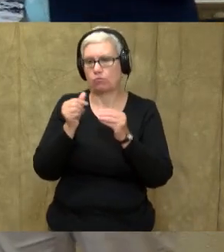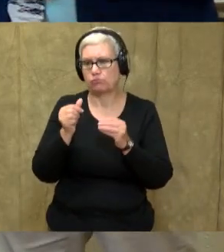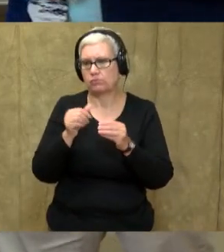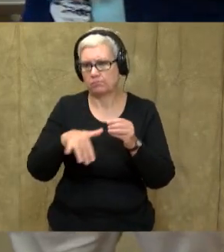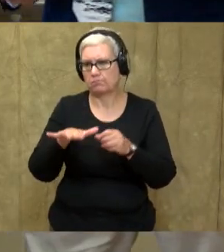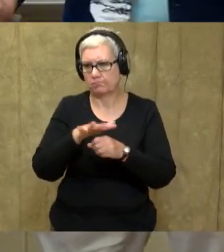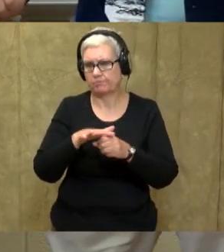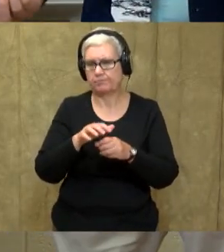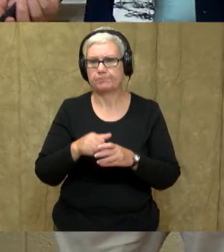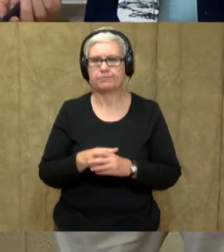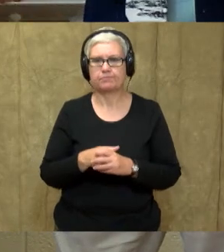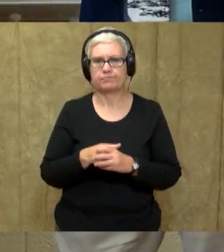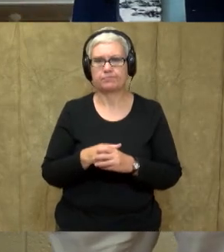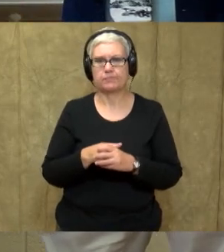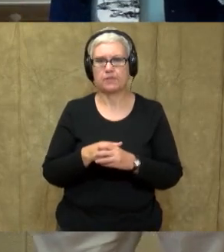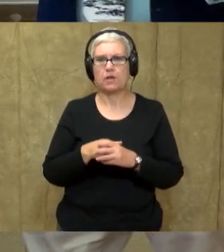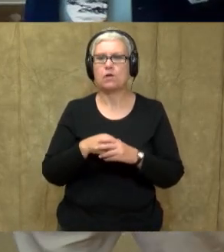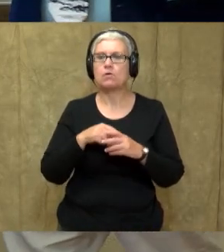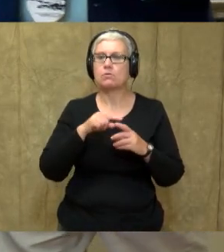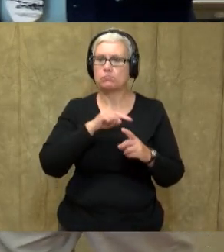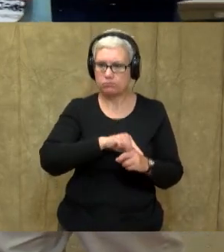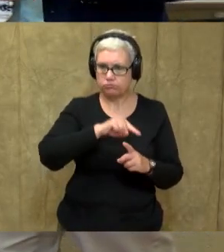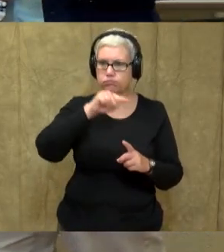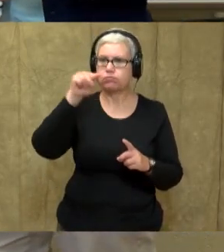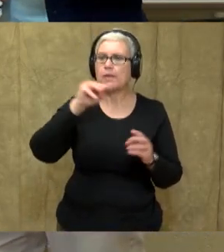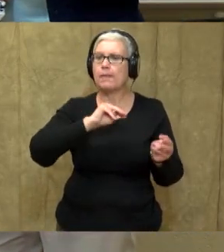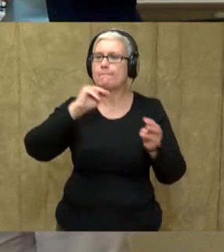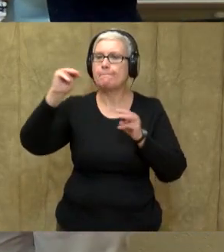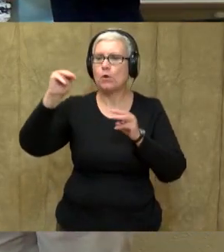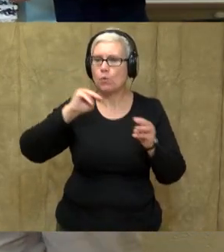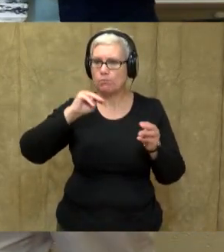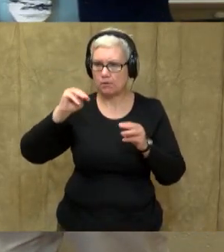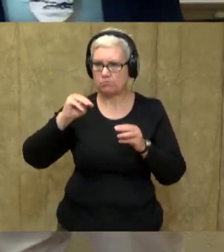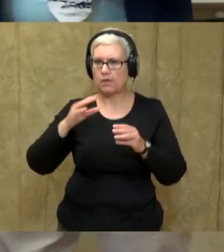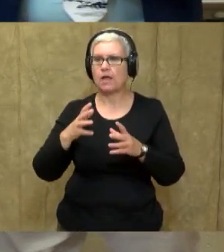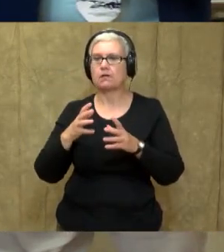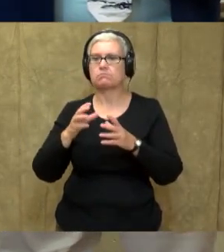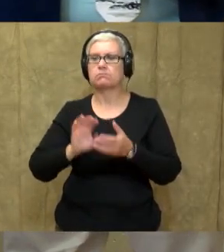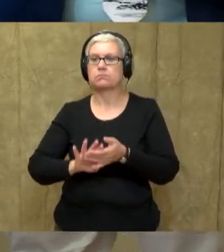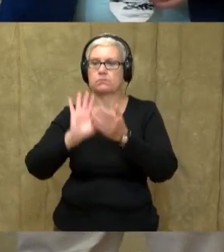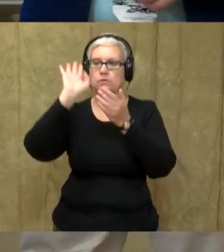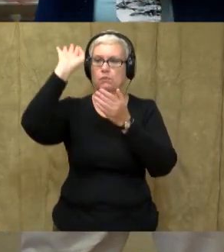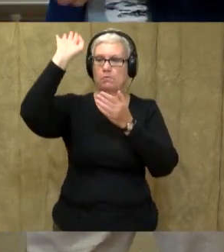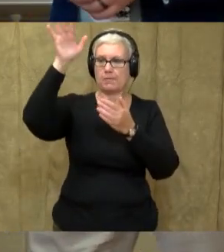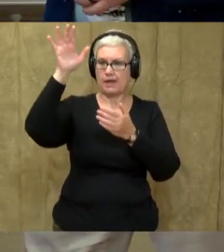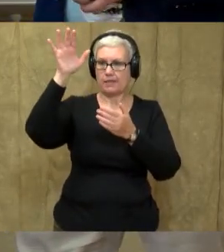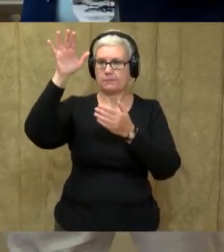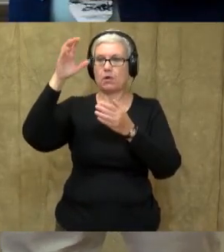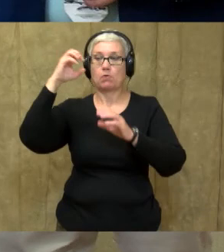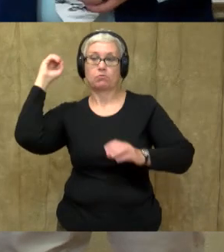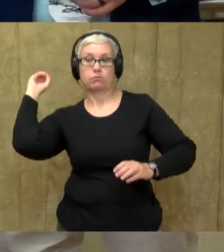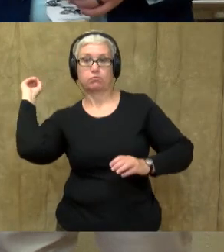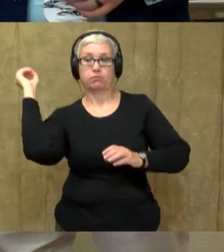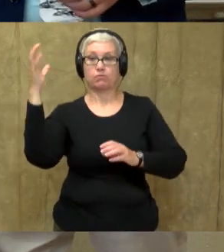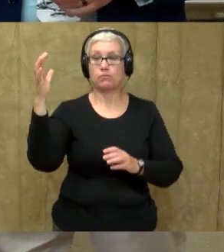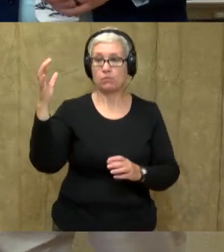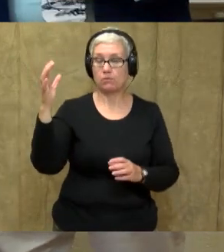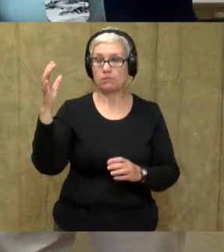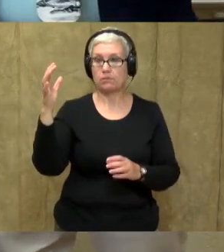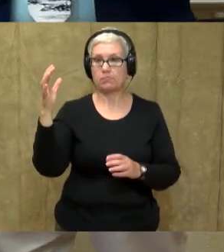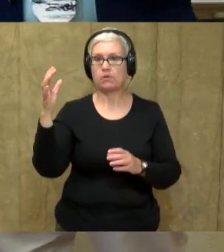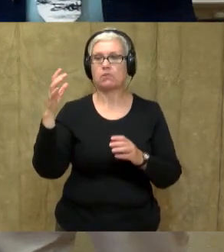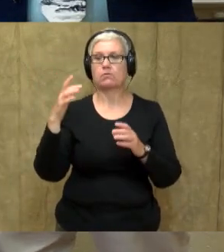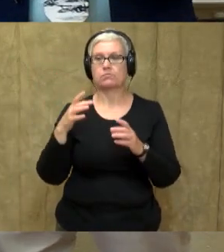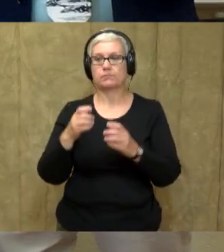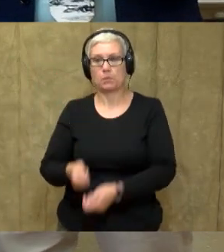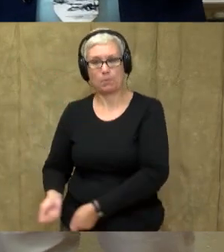application. Projectile motion. So thinking about sports like shooting a basketball or throwing a football,